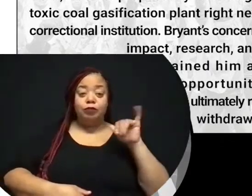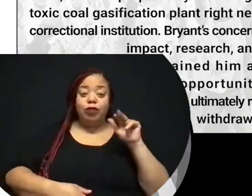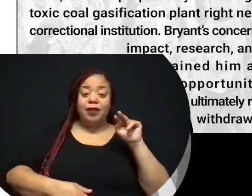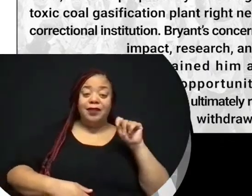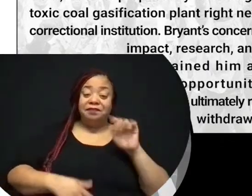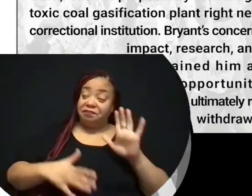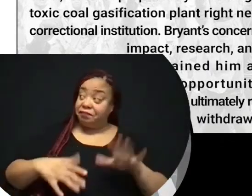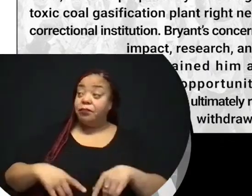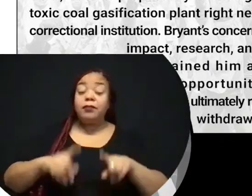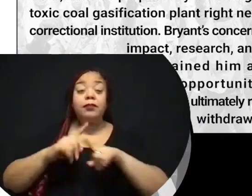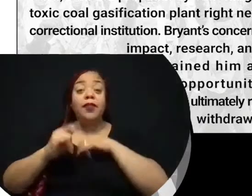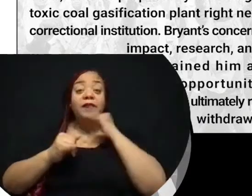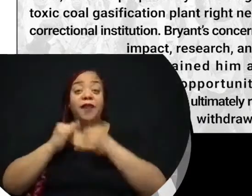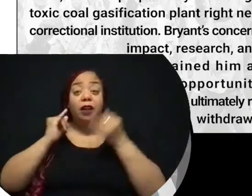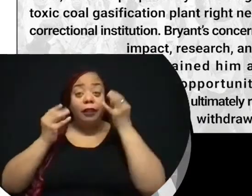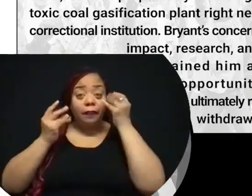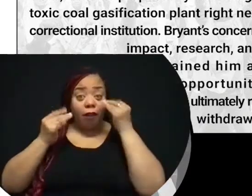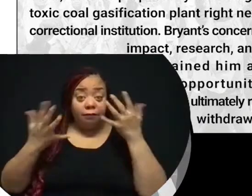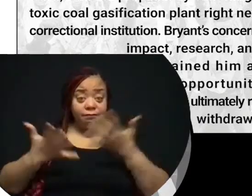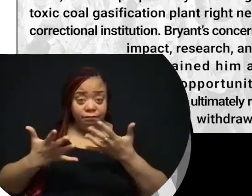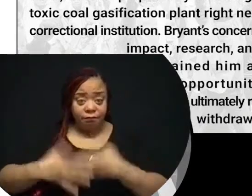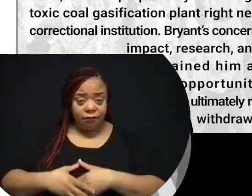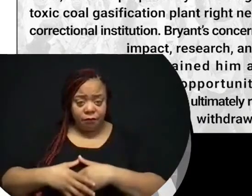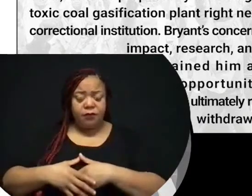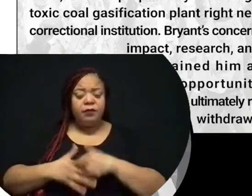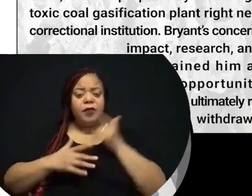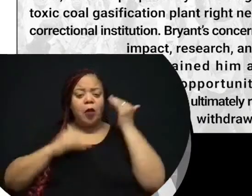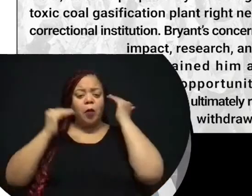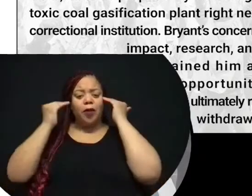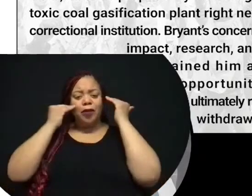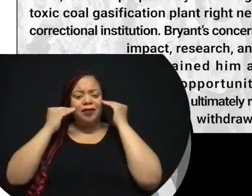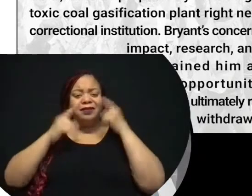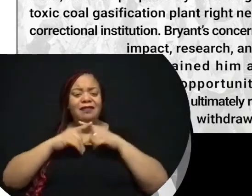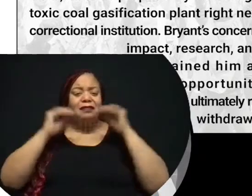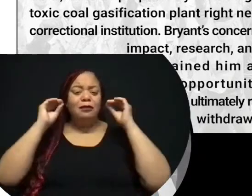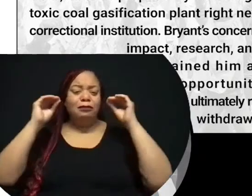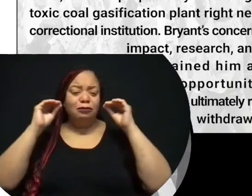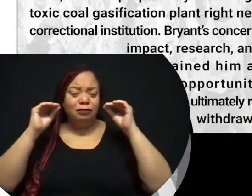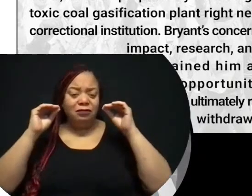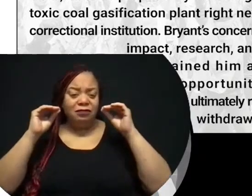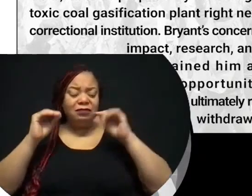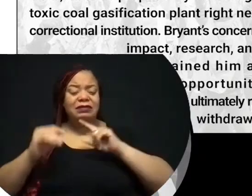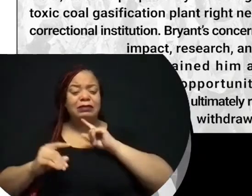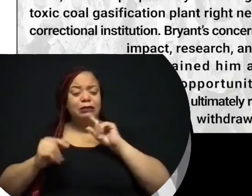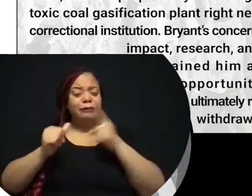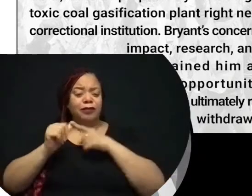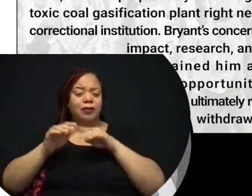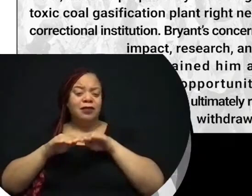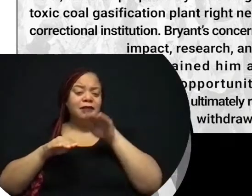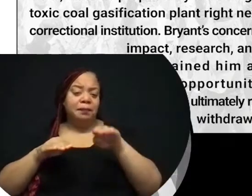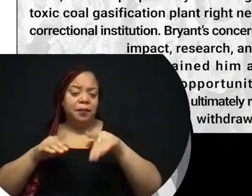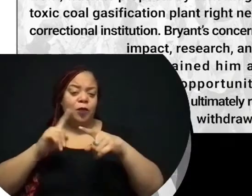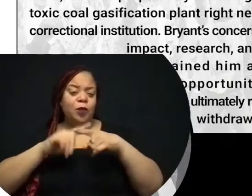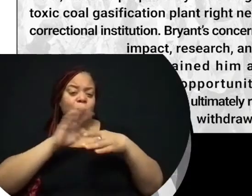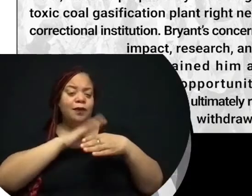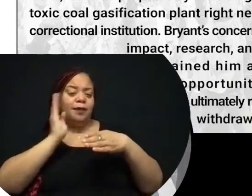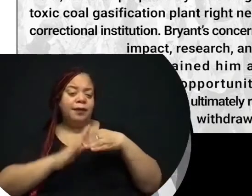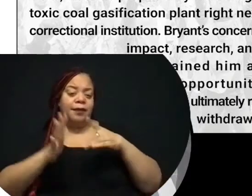environmental racism in prisons, because the sad truth is that a great percentage of inmates and even their family